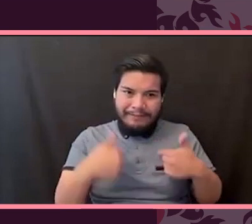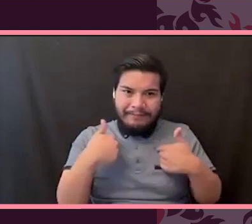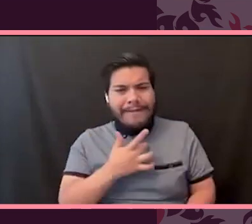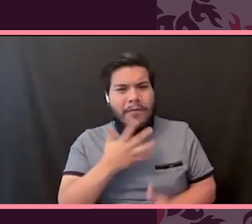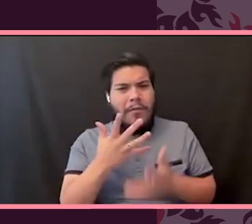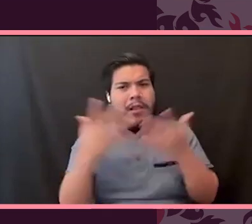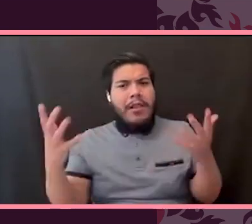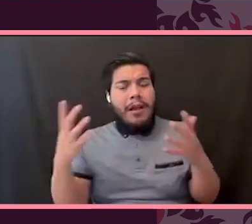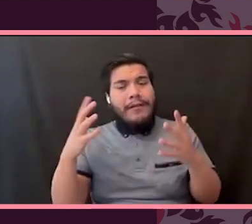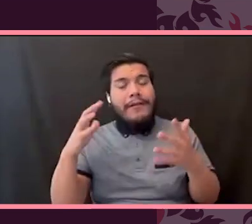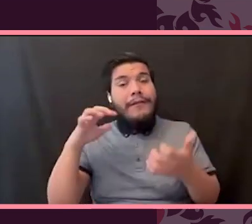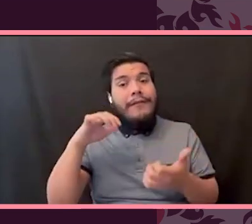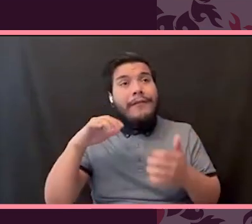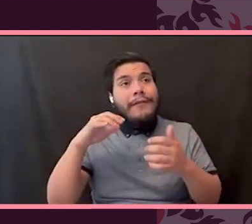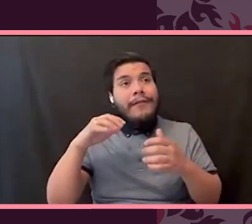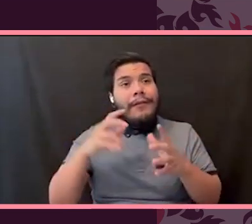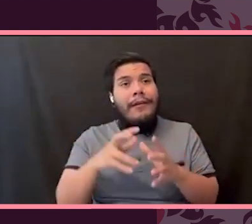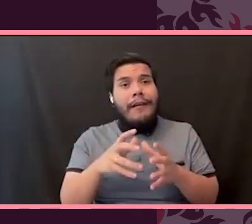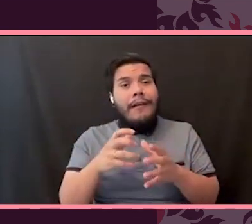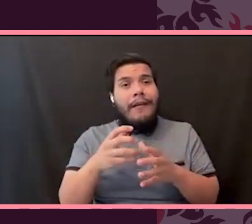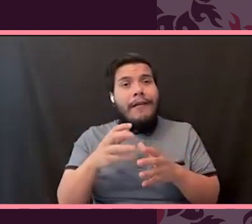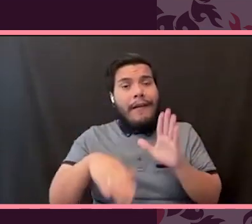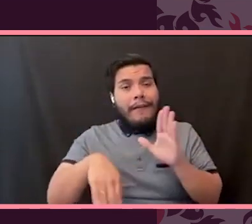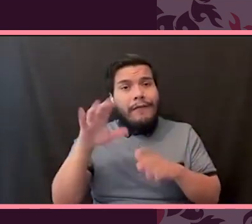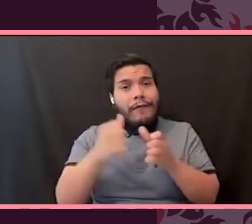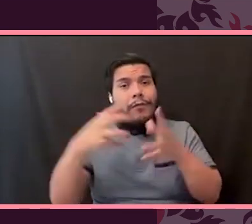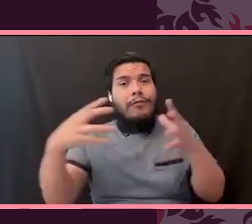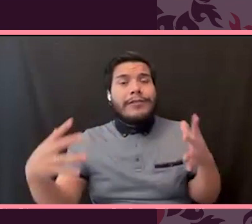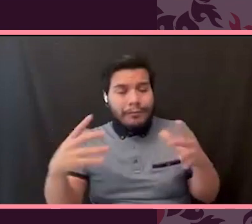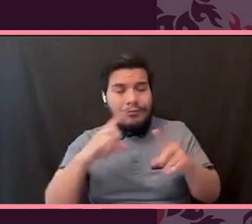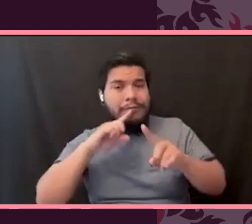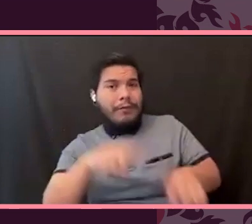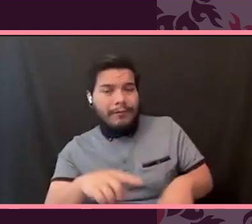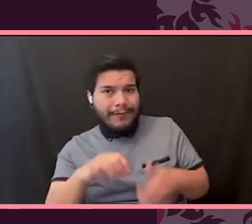evolutionary responses that we developed to deal with the unknown